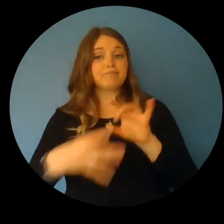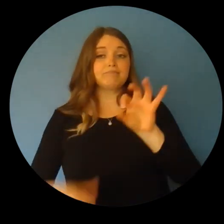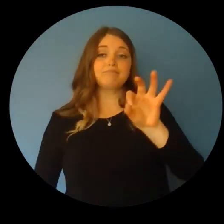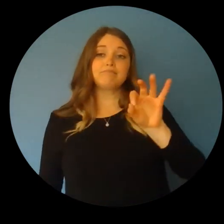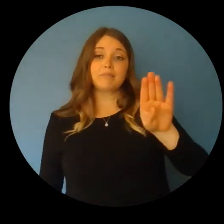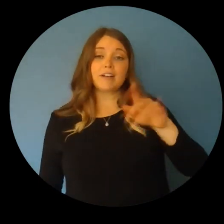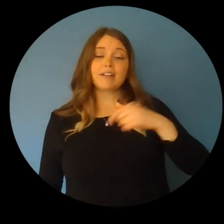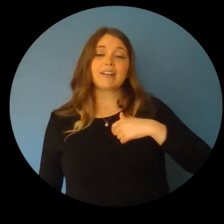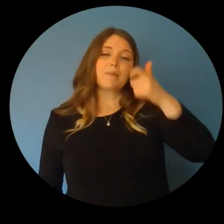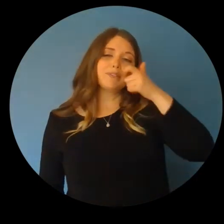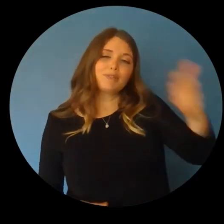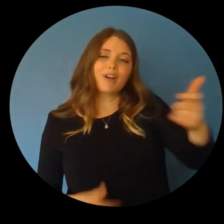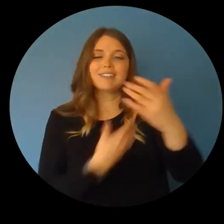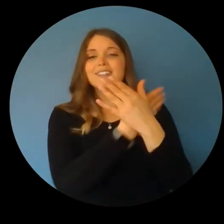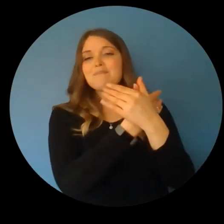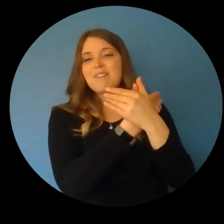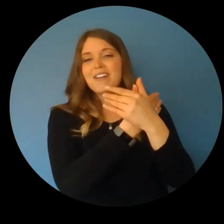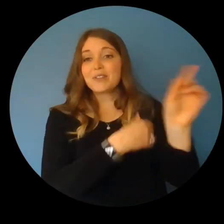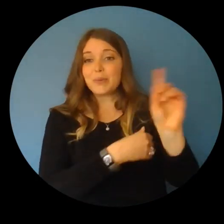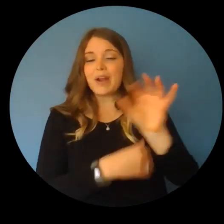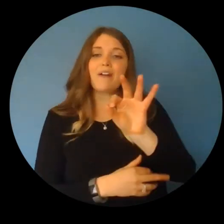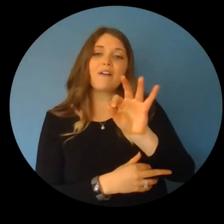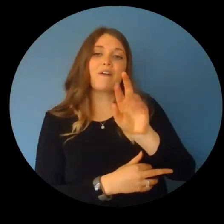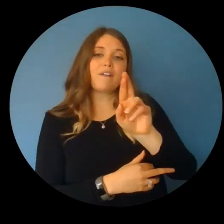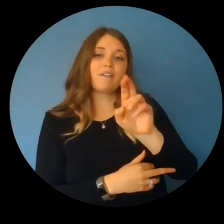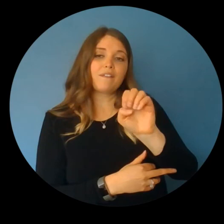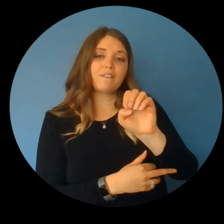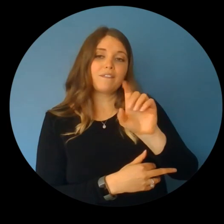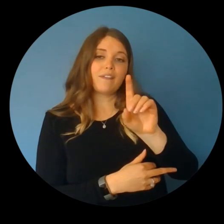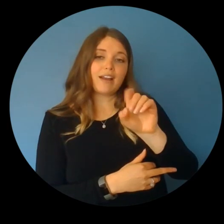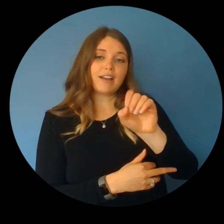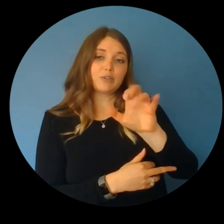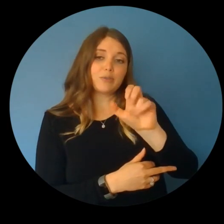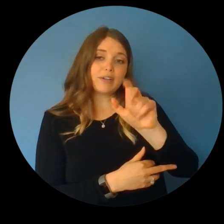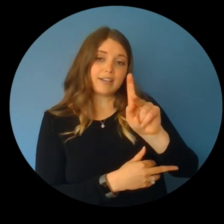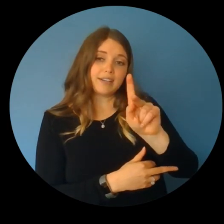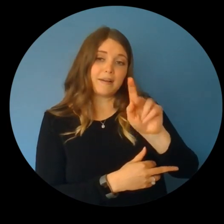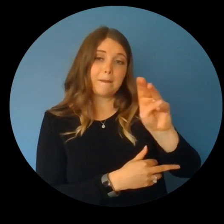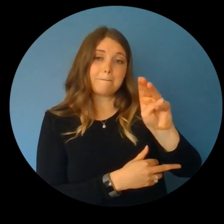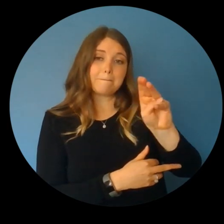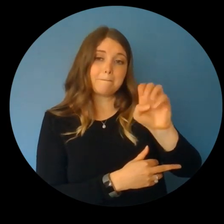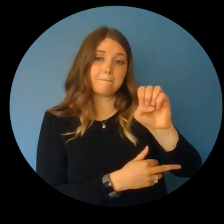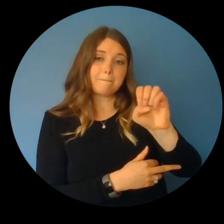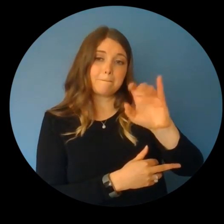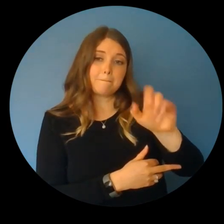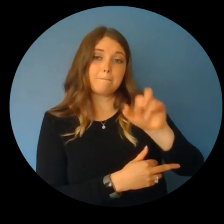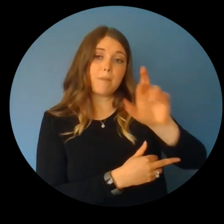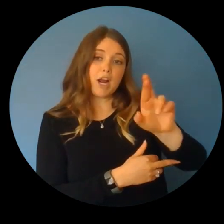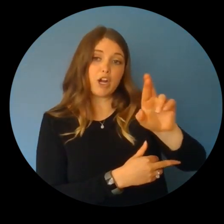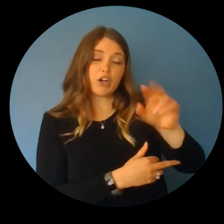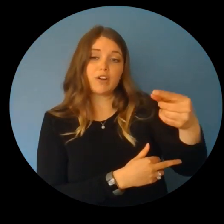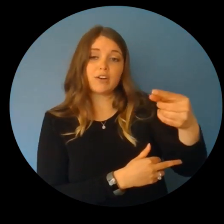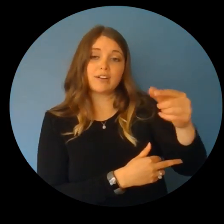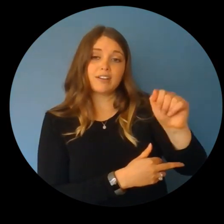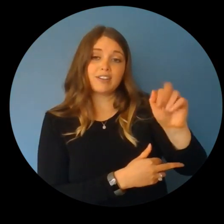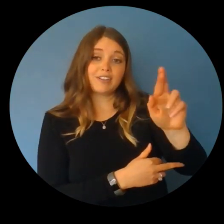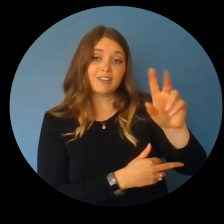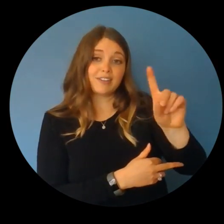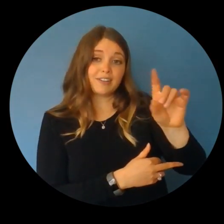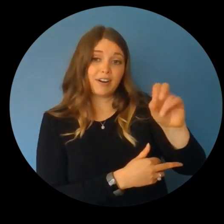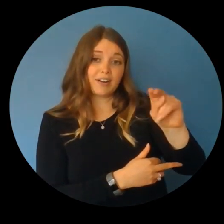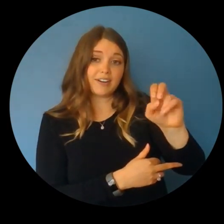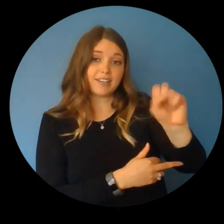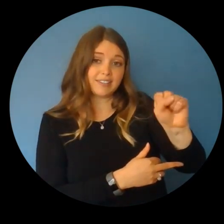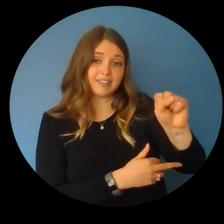watching the butterflies at Frederick Meyer Gardens. So you can watch those live and see what's happening inside